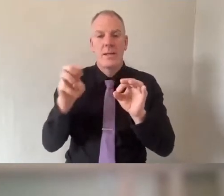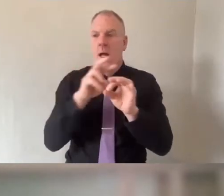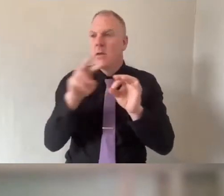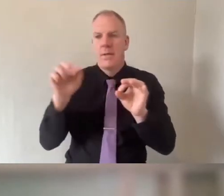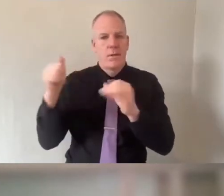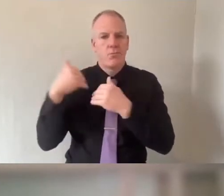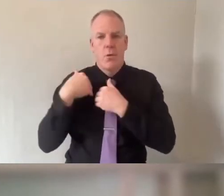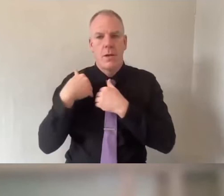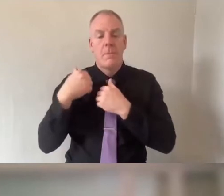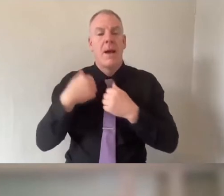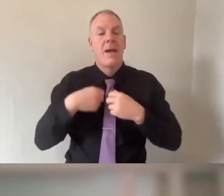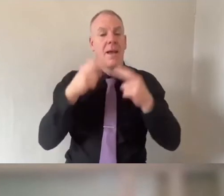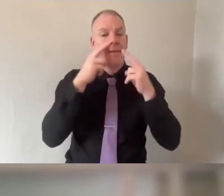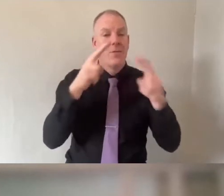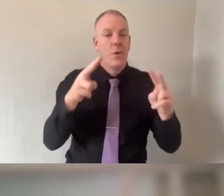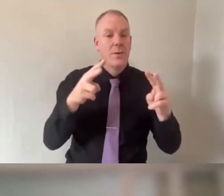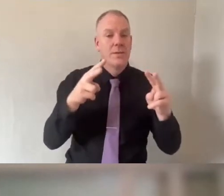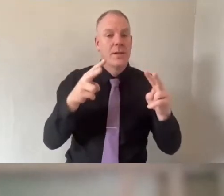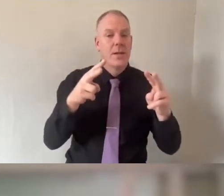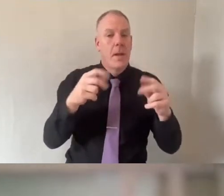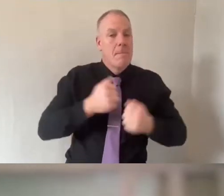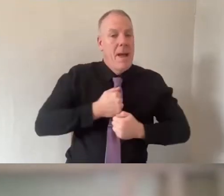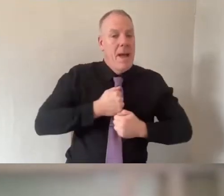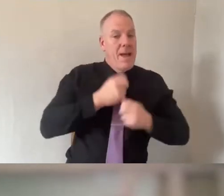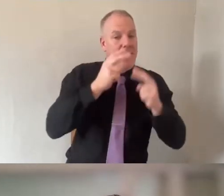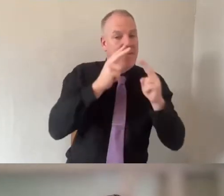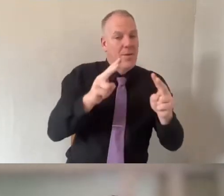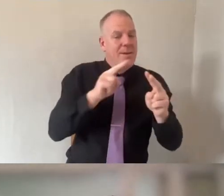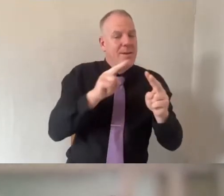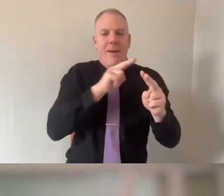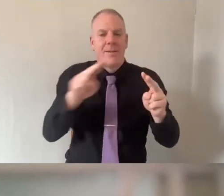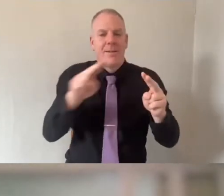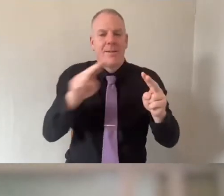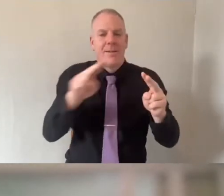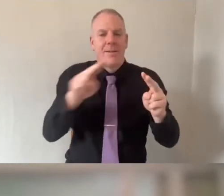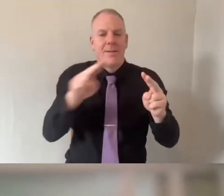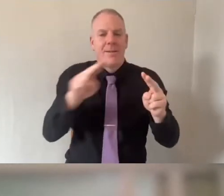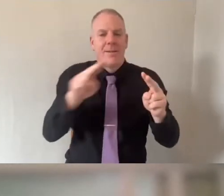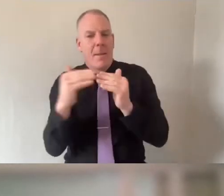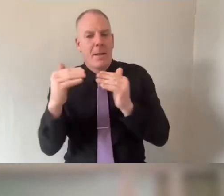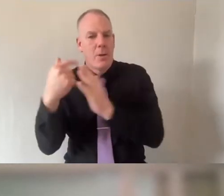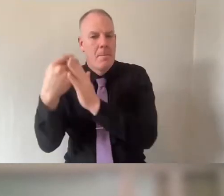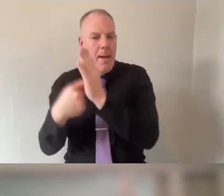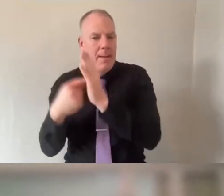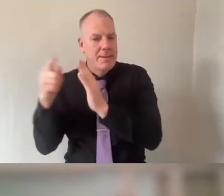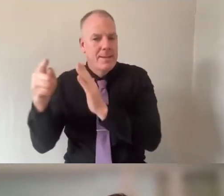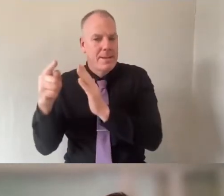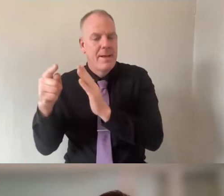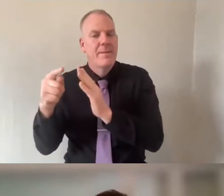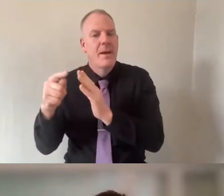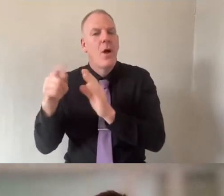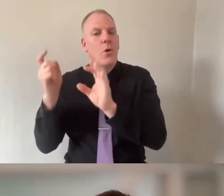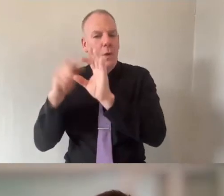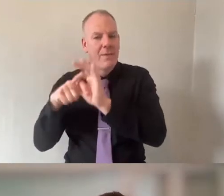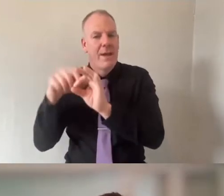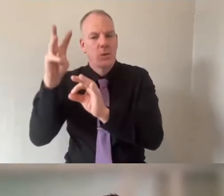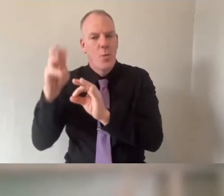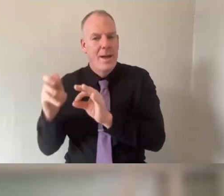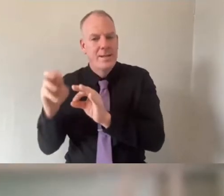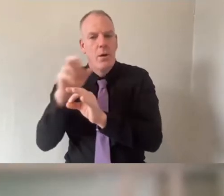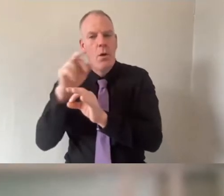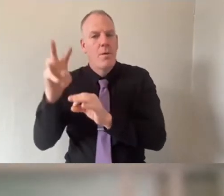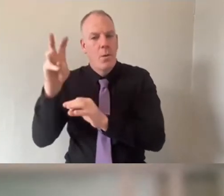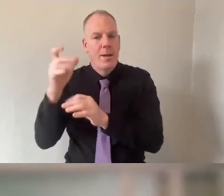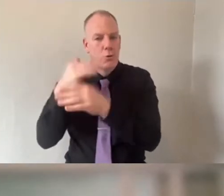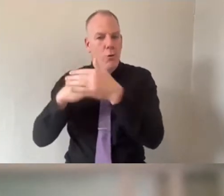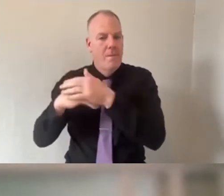the views I express here today are my own and are not necessarily the views or the policies of Qualifications Wales, nor indeed of the Welsh